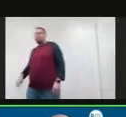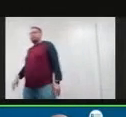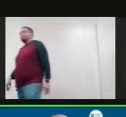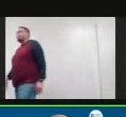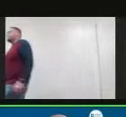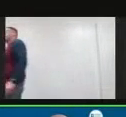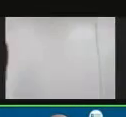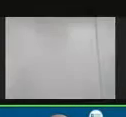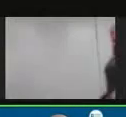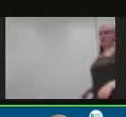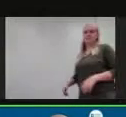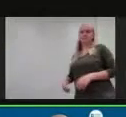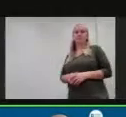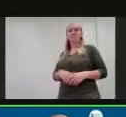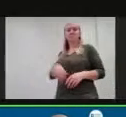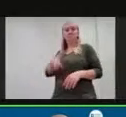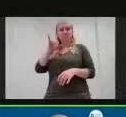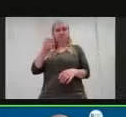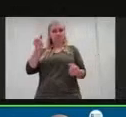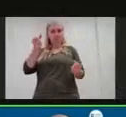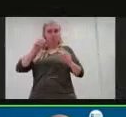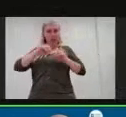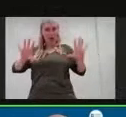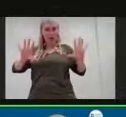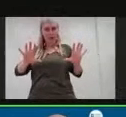Does that help, Karina?